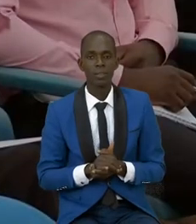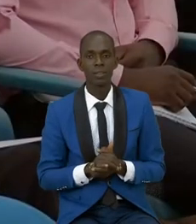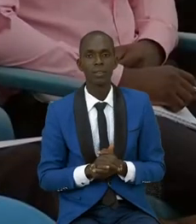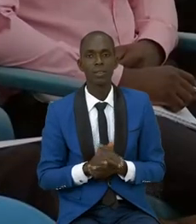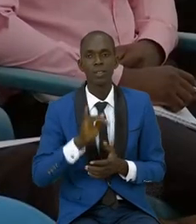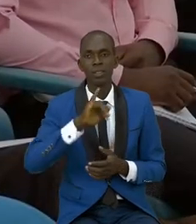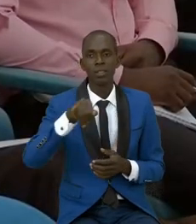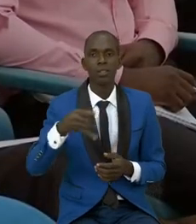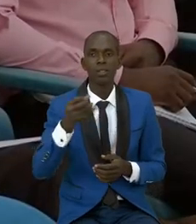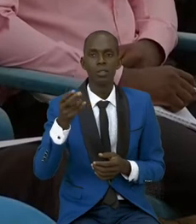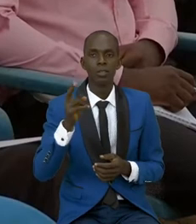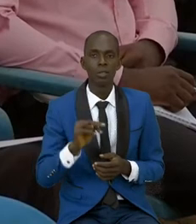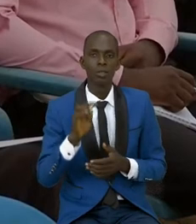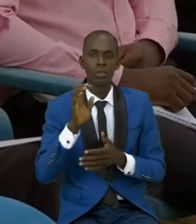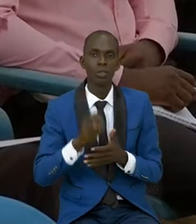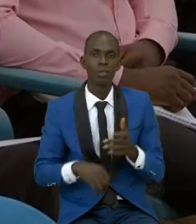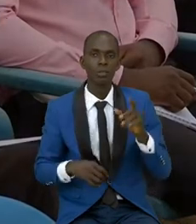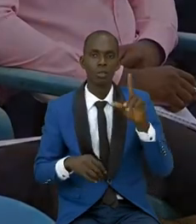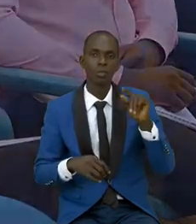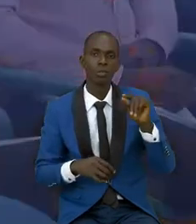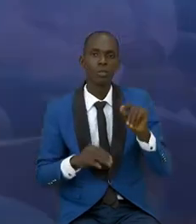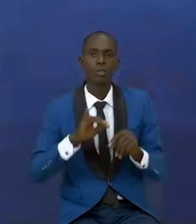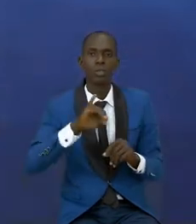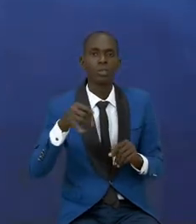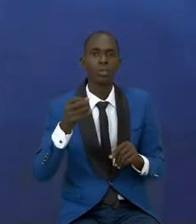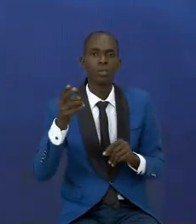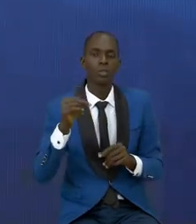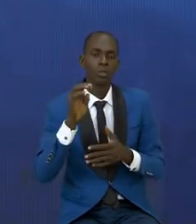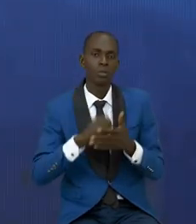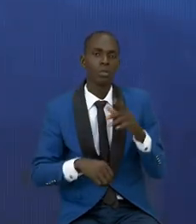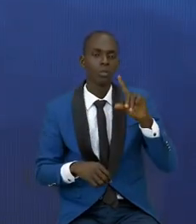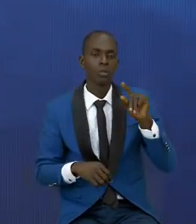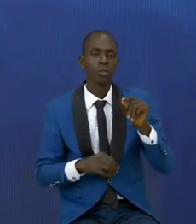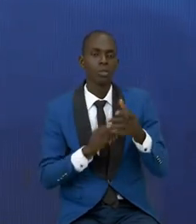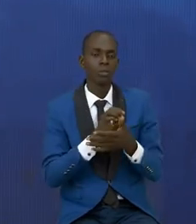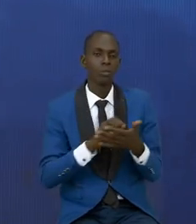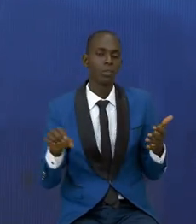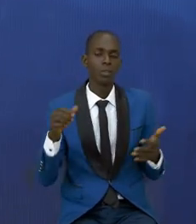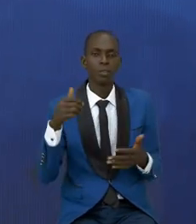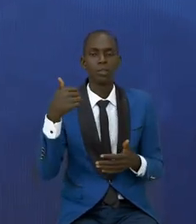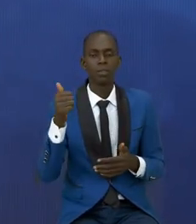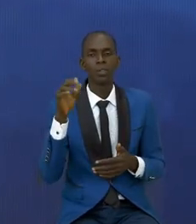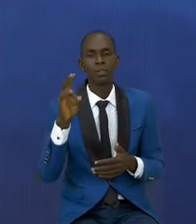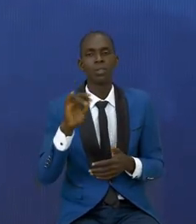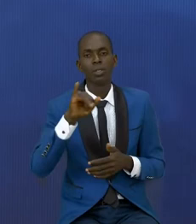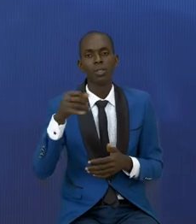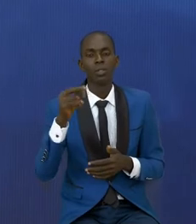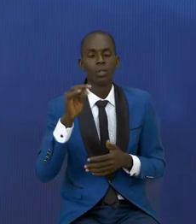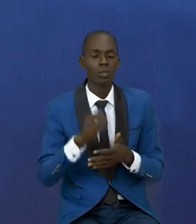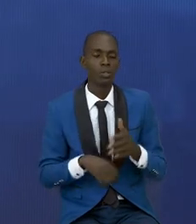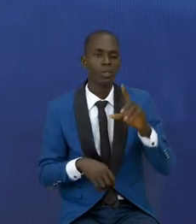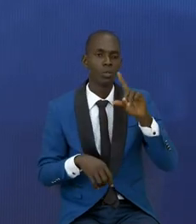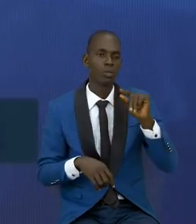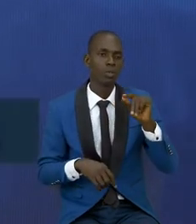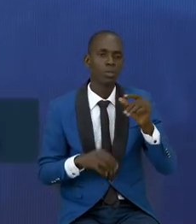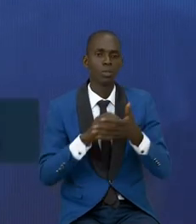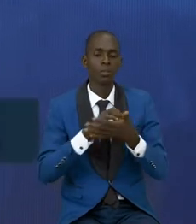John chapter 20, verse 17. John 20, verse